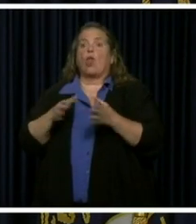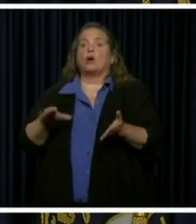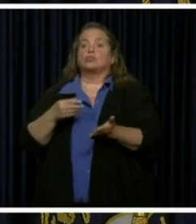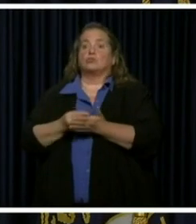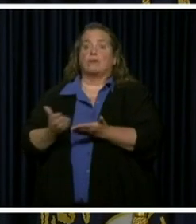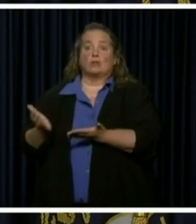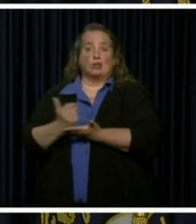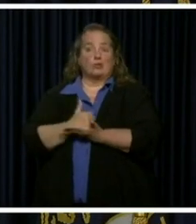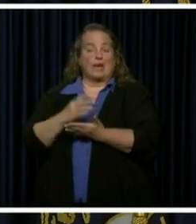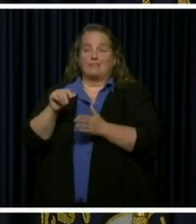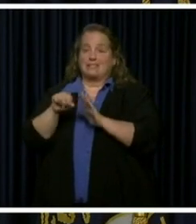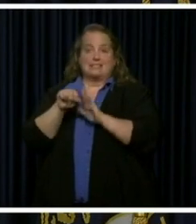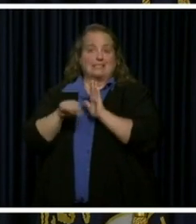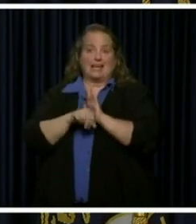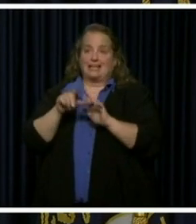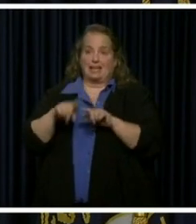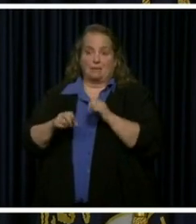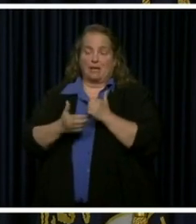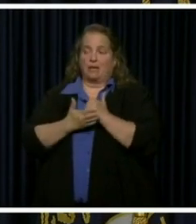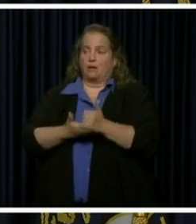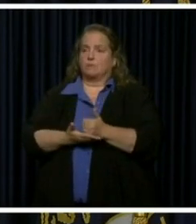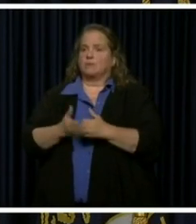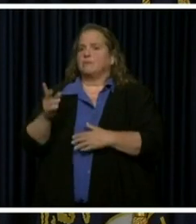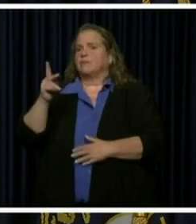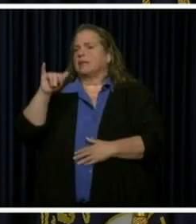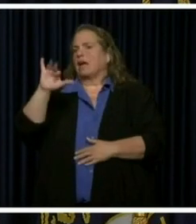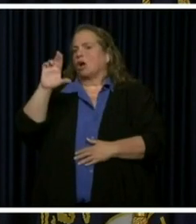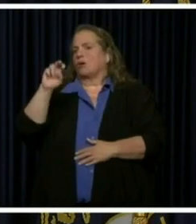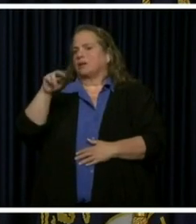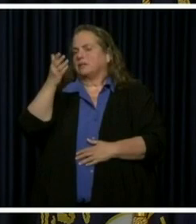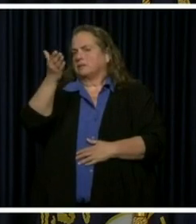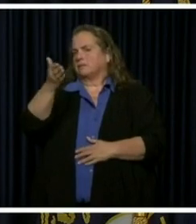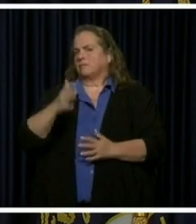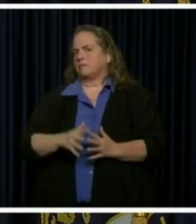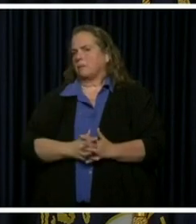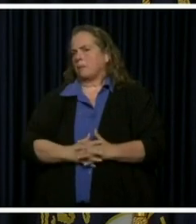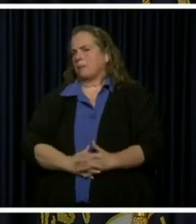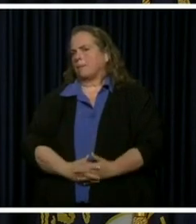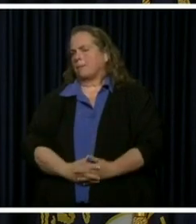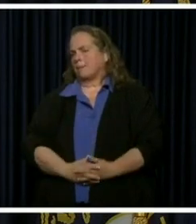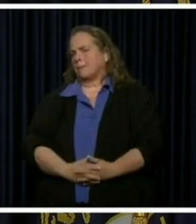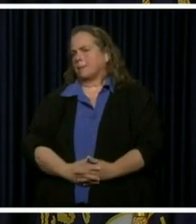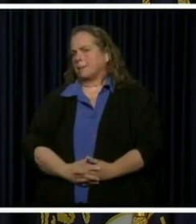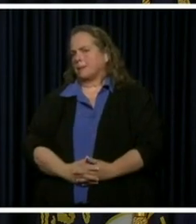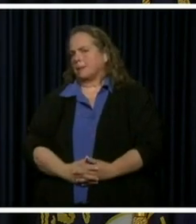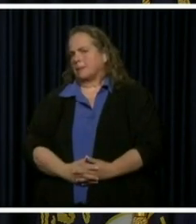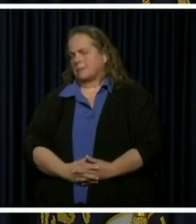can't be helped for the lost revenue. Karen. Governor, I understand